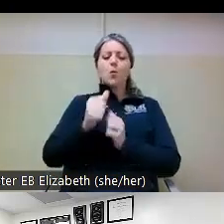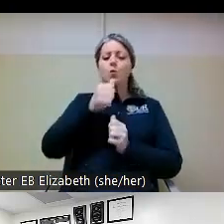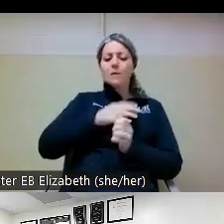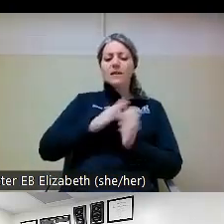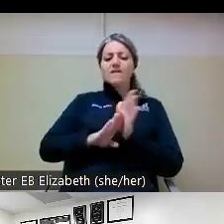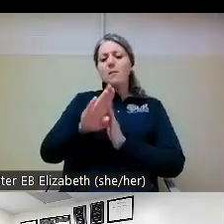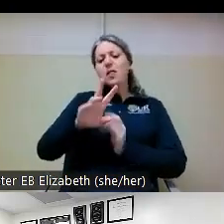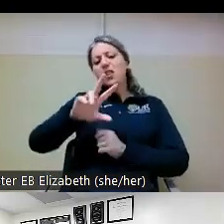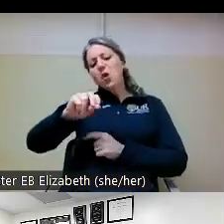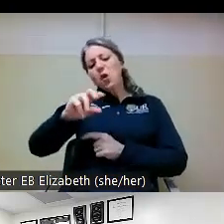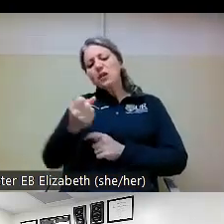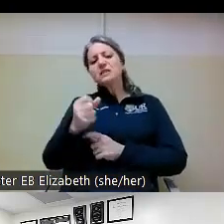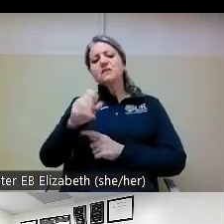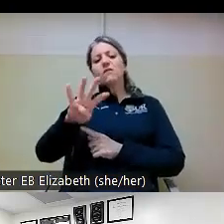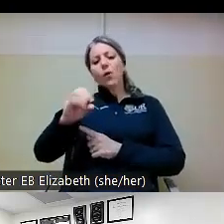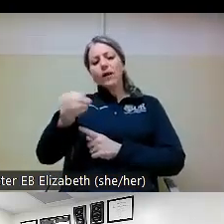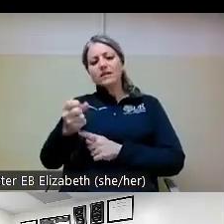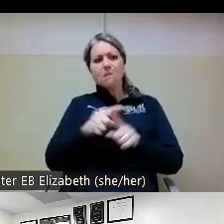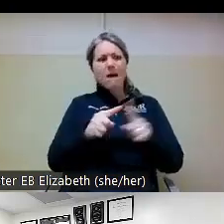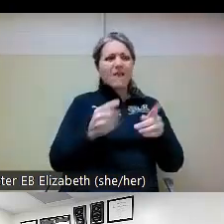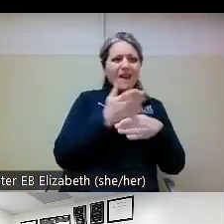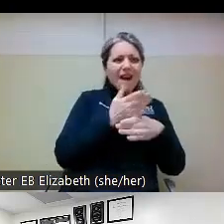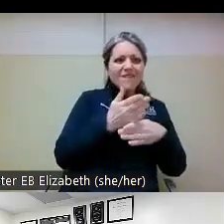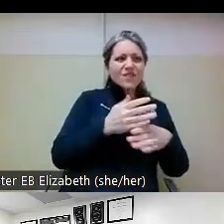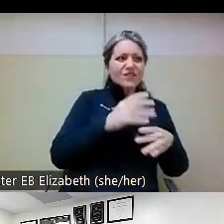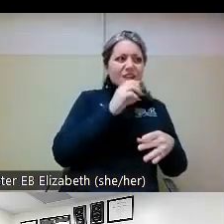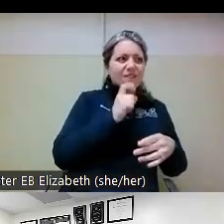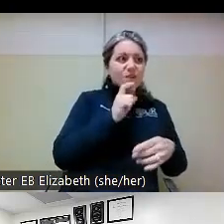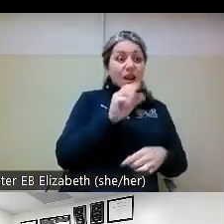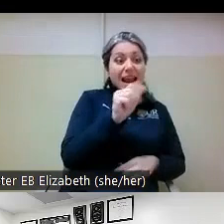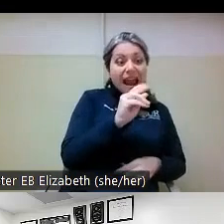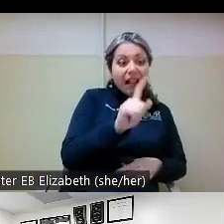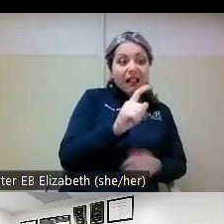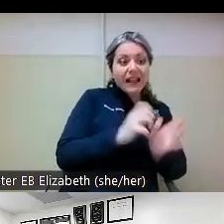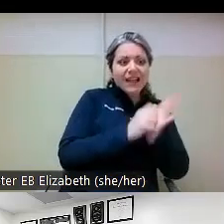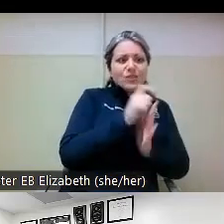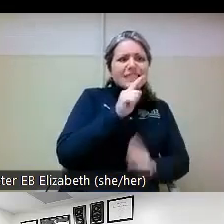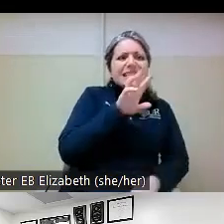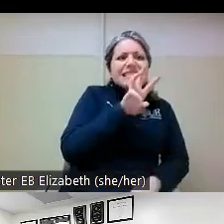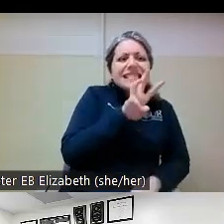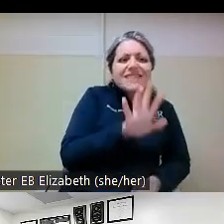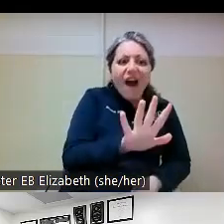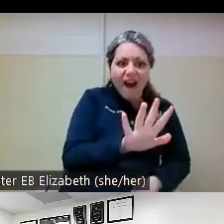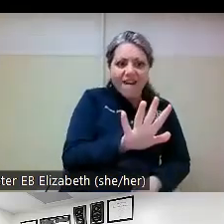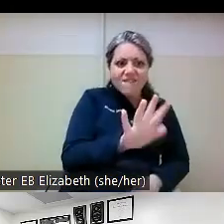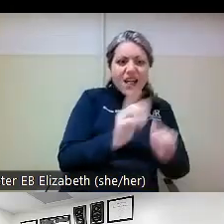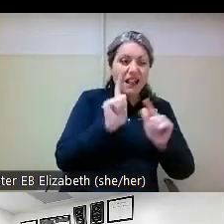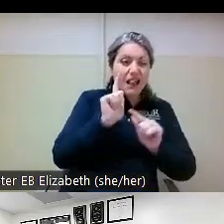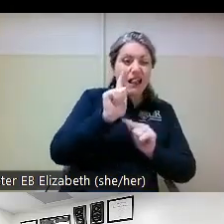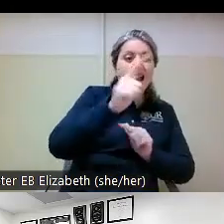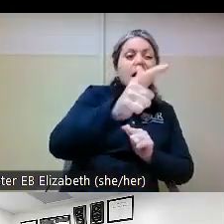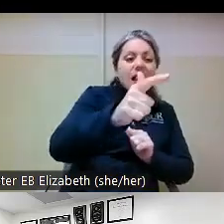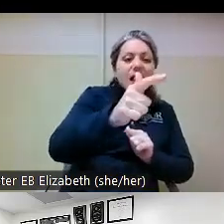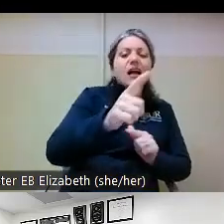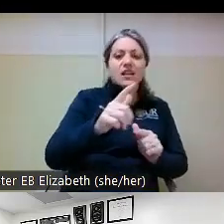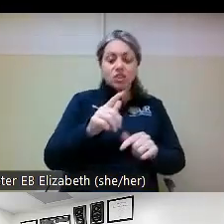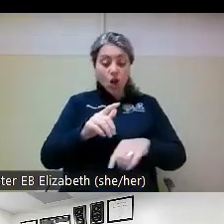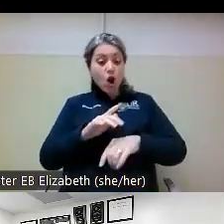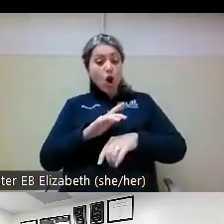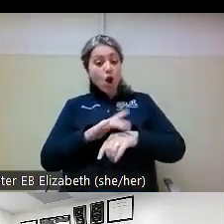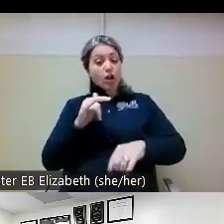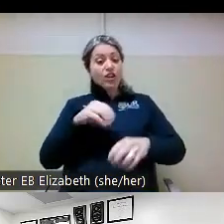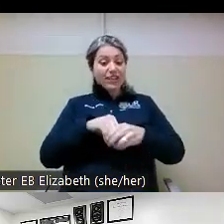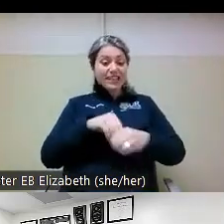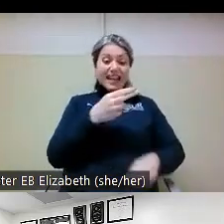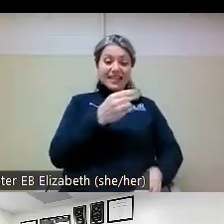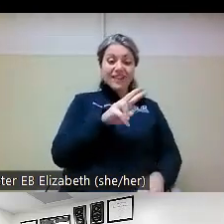40s. Whereas the average age for developing anal cancer is actually 65. And it is earlier in HIV positive